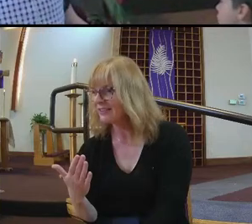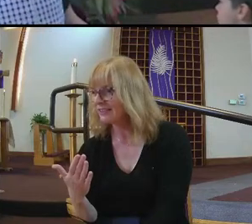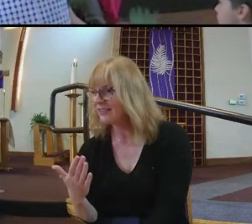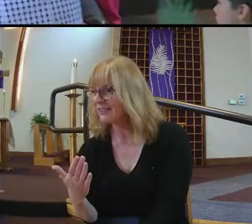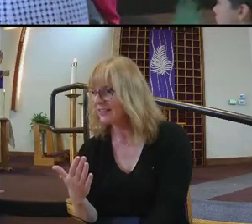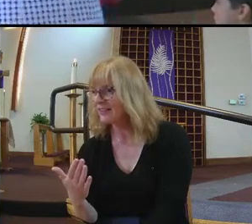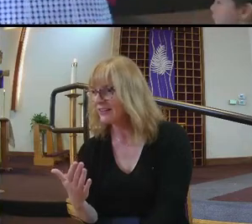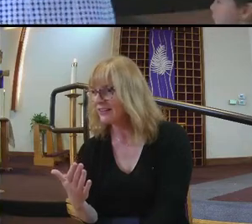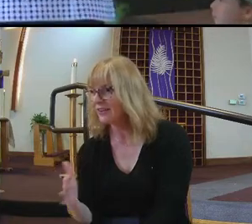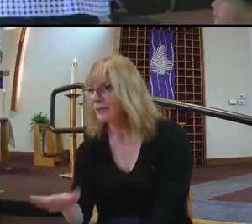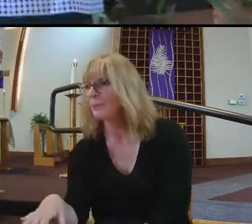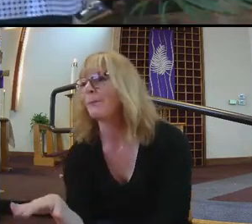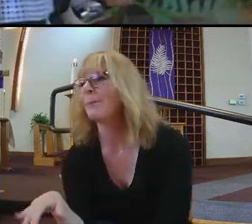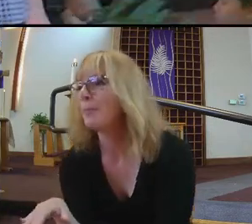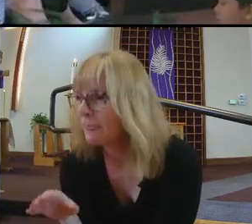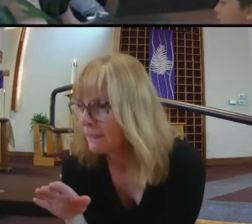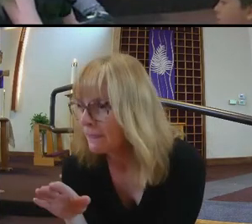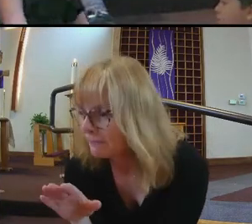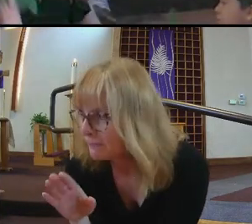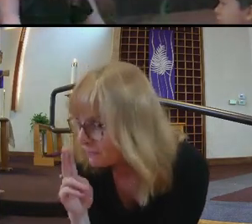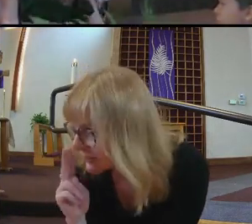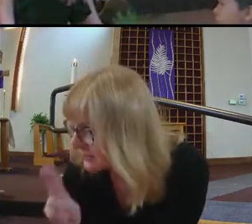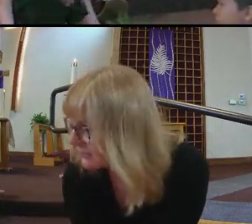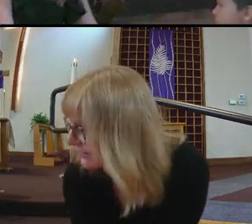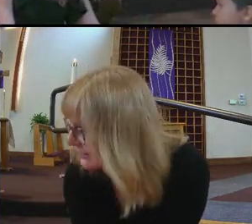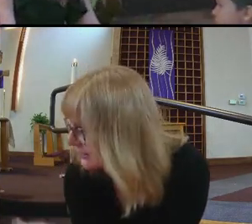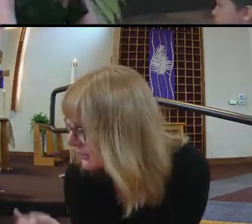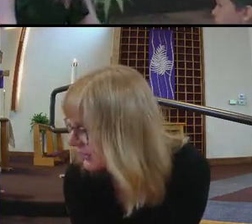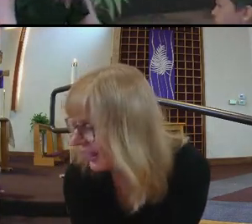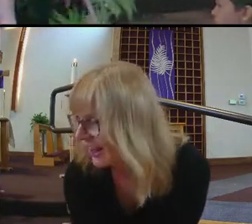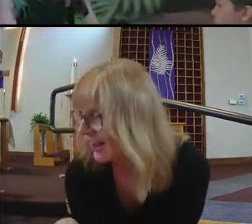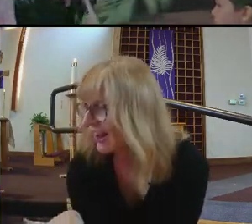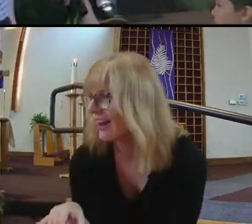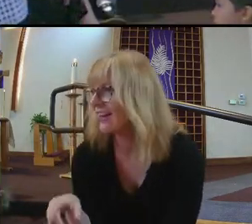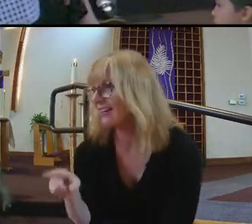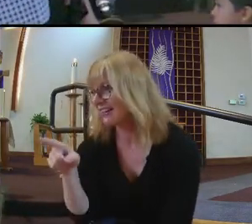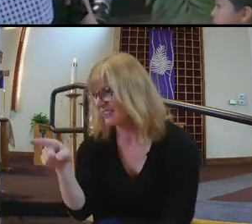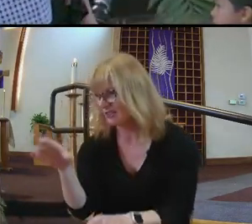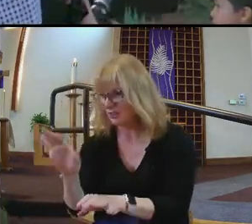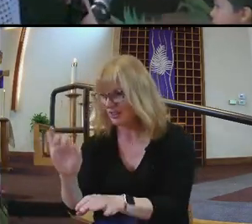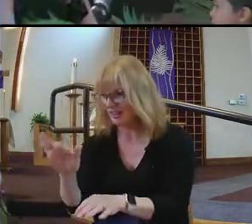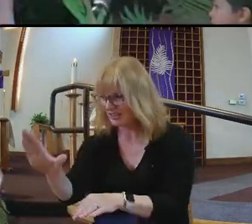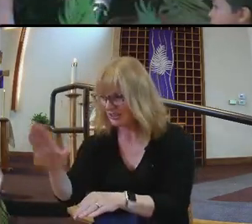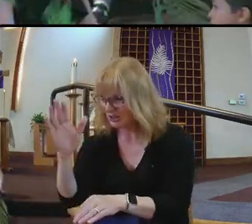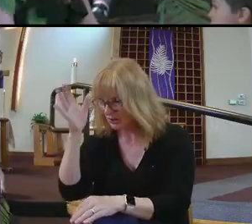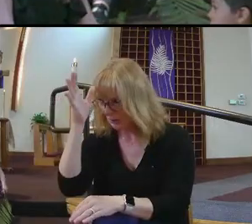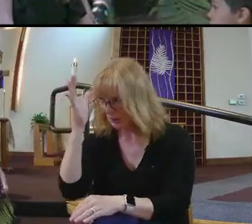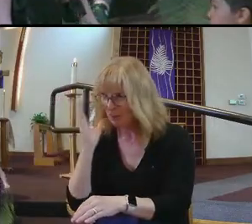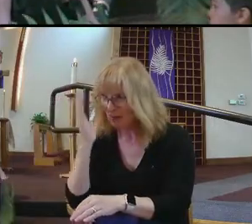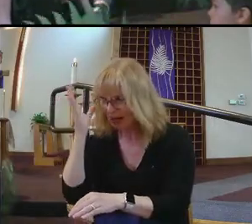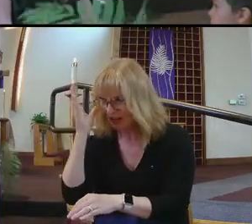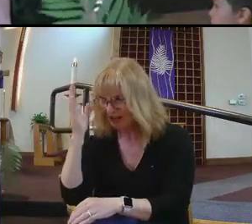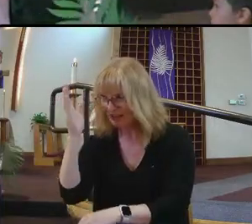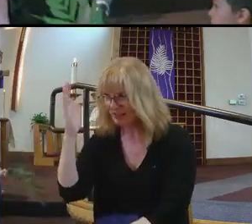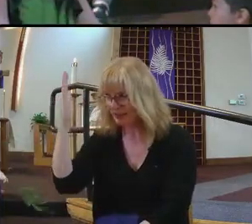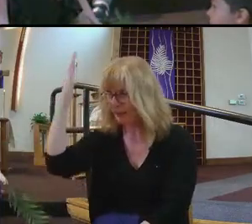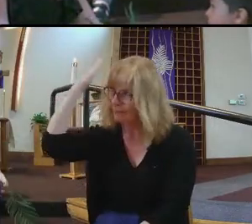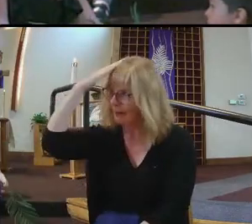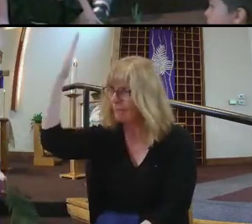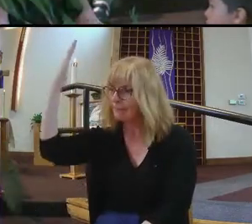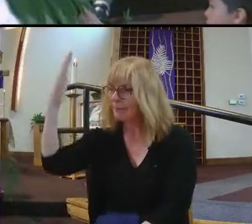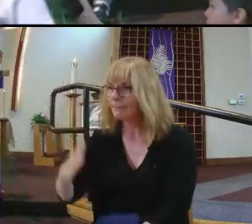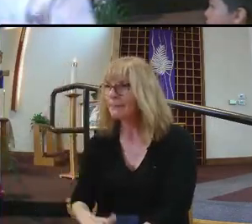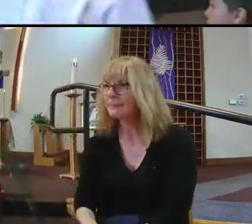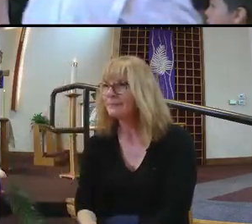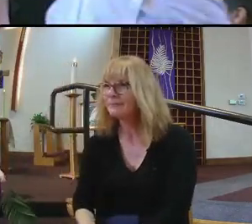Yes. Is it fun to go like this? Oh, hello. Oh, hello. Have you done that to your parents yet while they're sitting in the pews? When you go back,